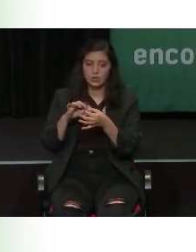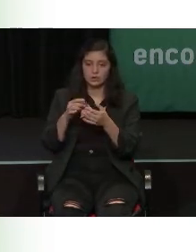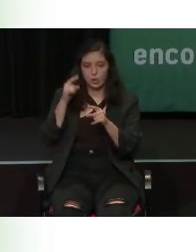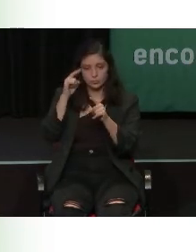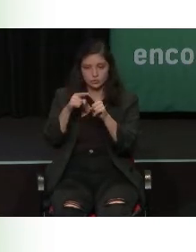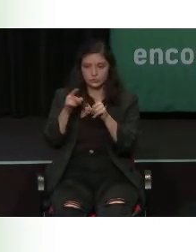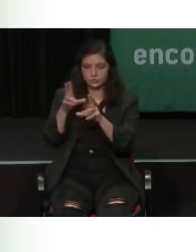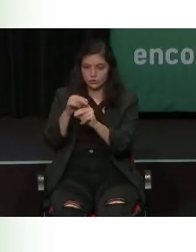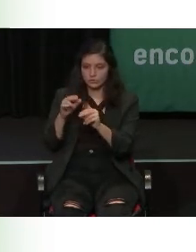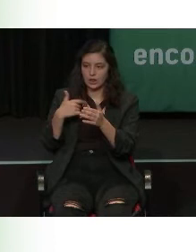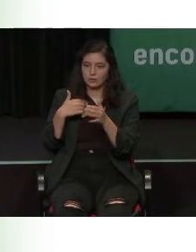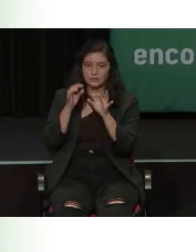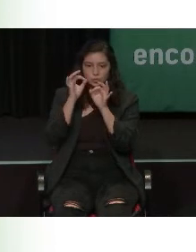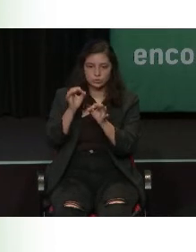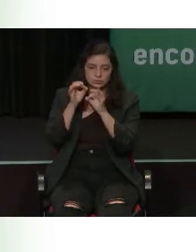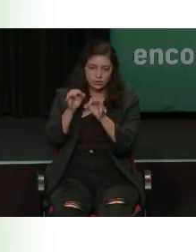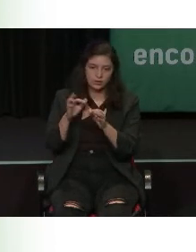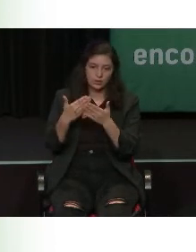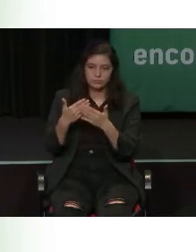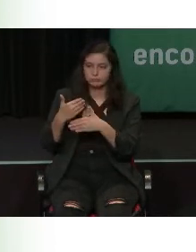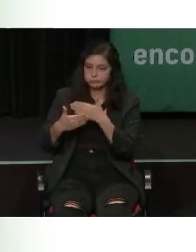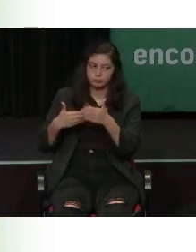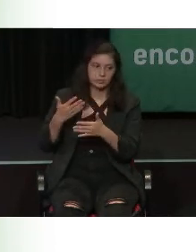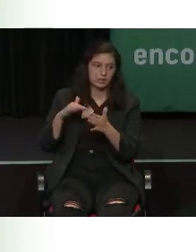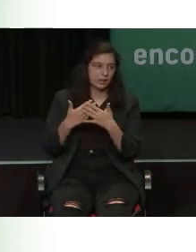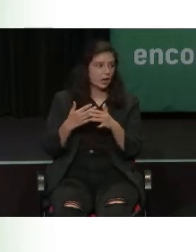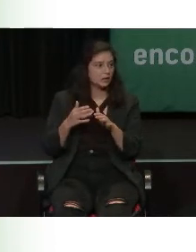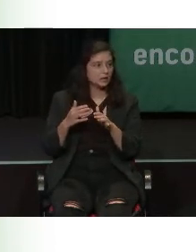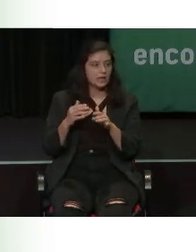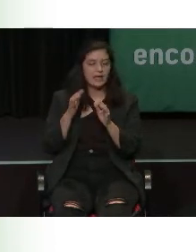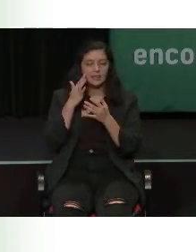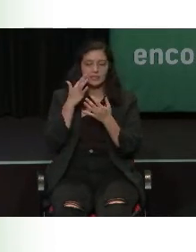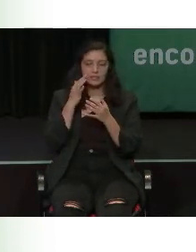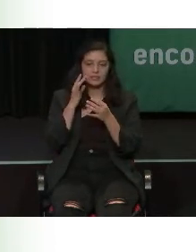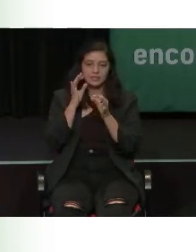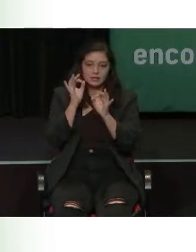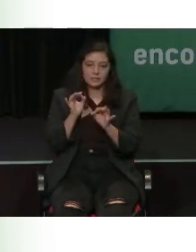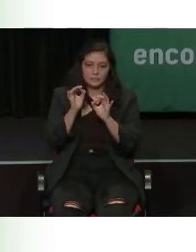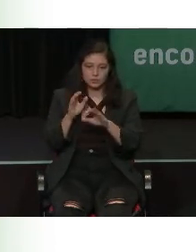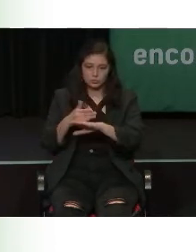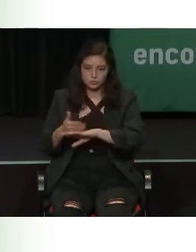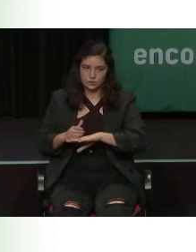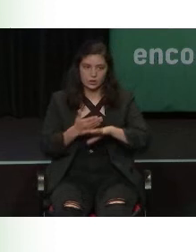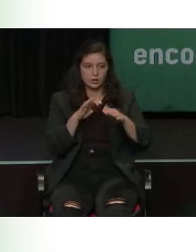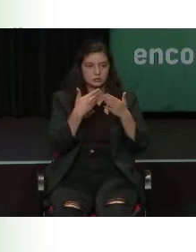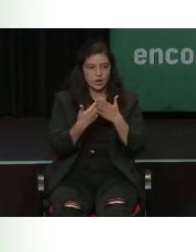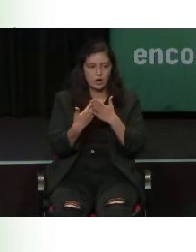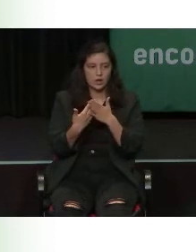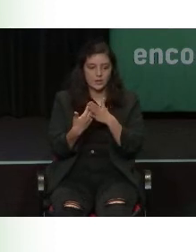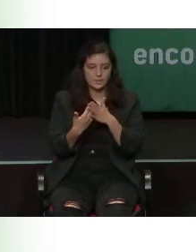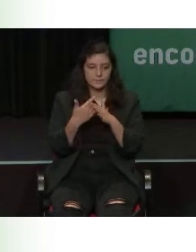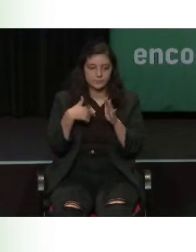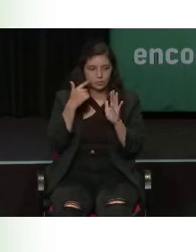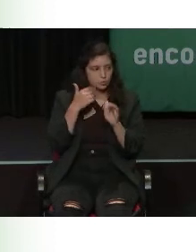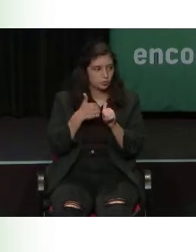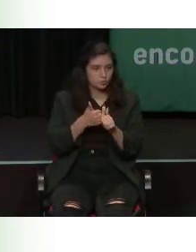for therapeutic intervention in doing so, and also devise new therapies. And I'll briefly allude to one of the strategies that we're